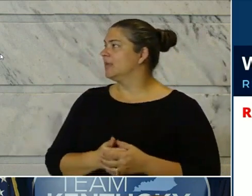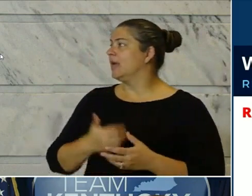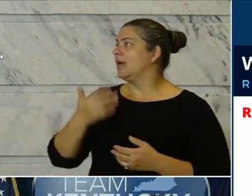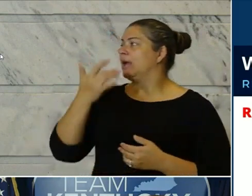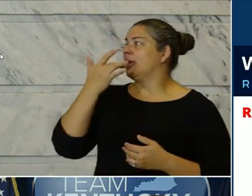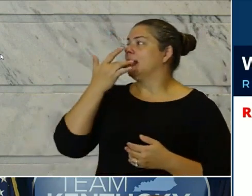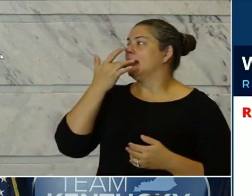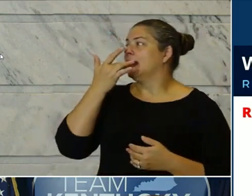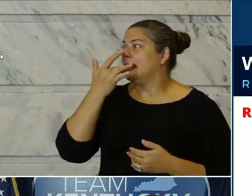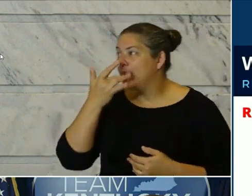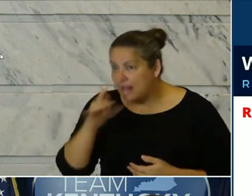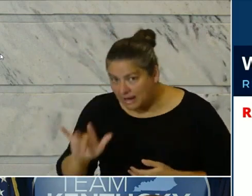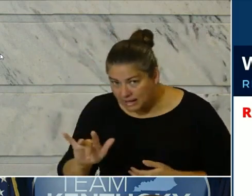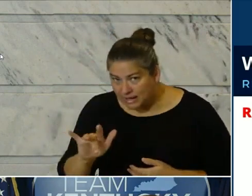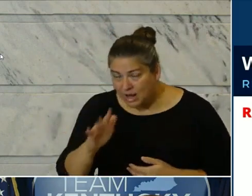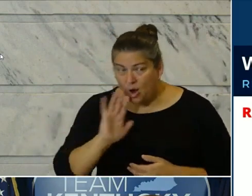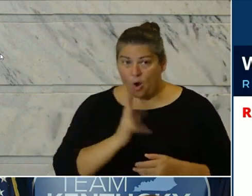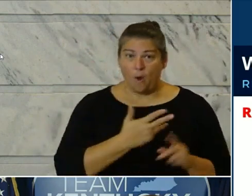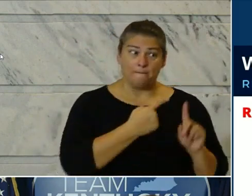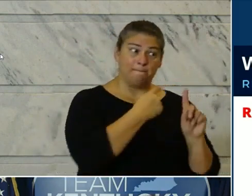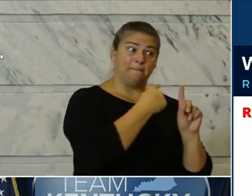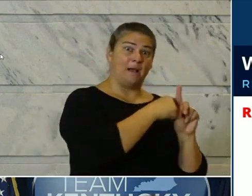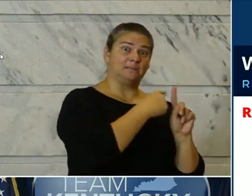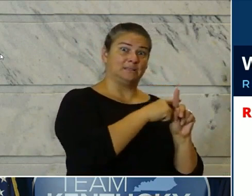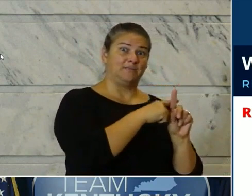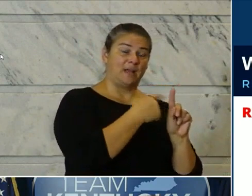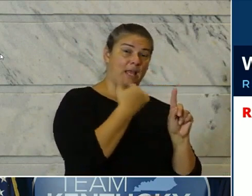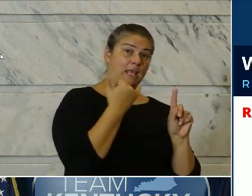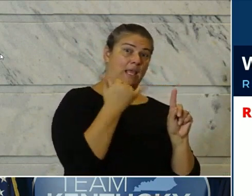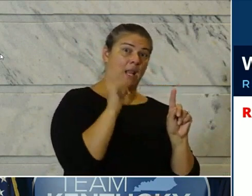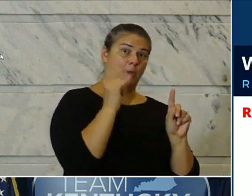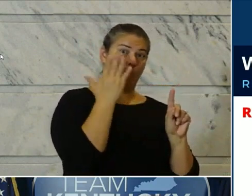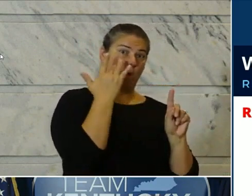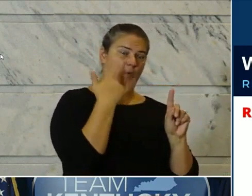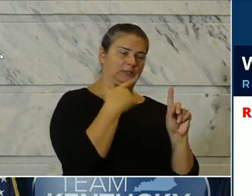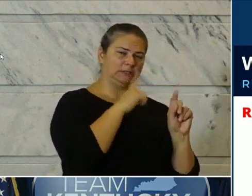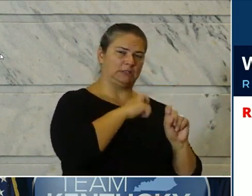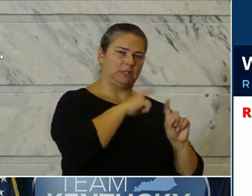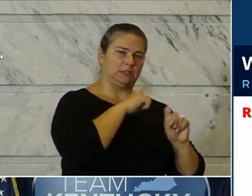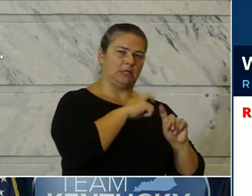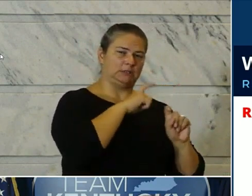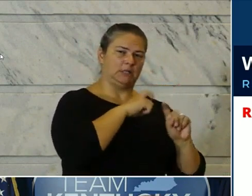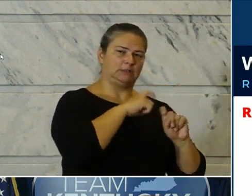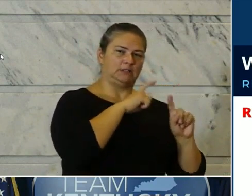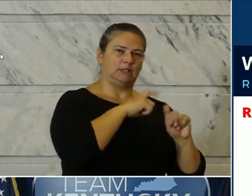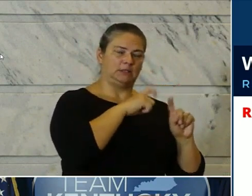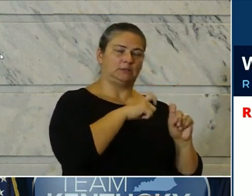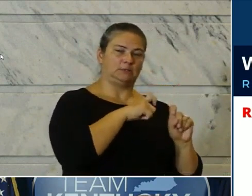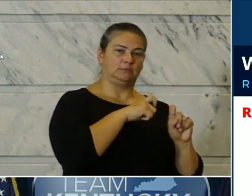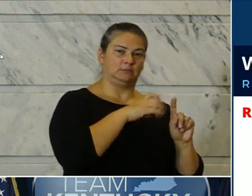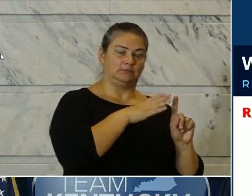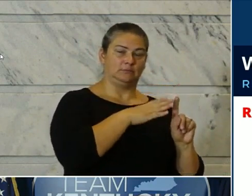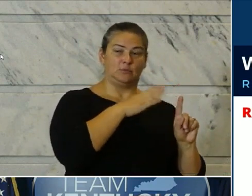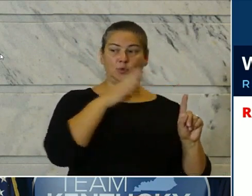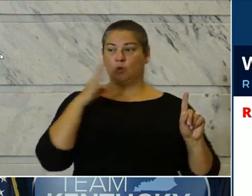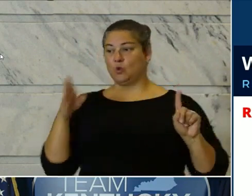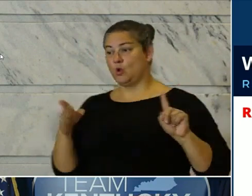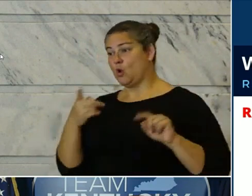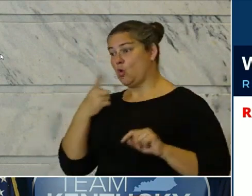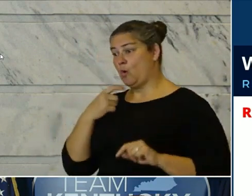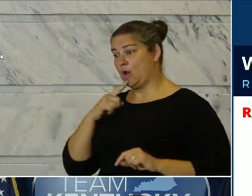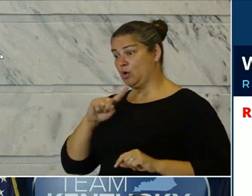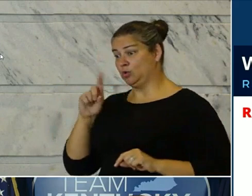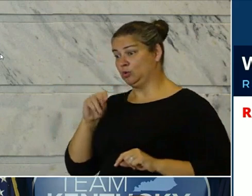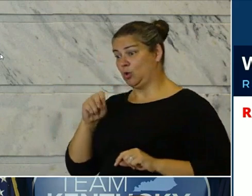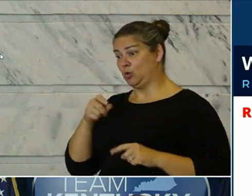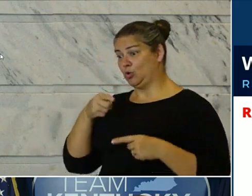yellow category in our positivity rates because we're doing a lot of testing. But being in a red zone in a time of COVID means